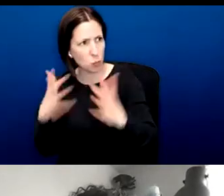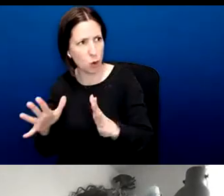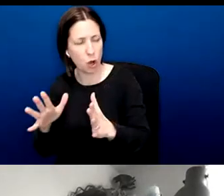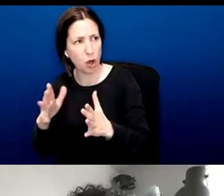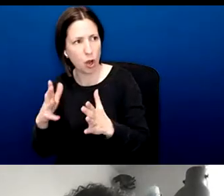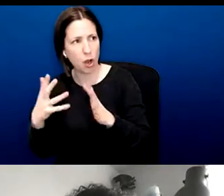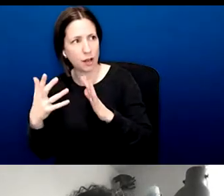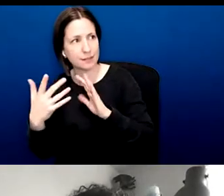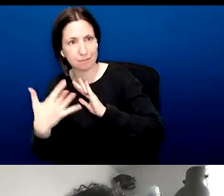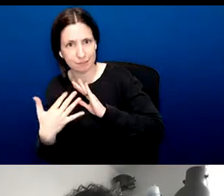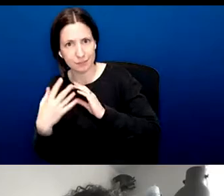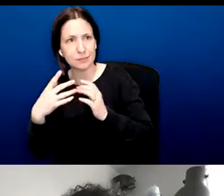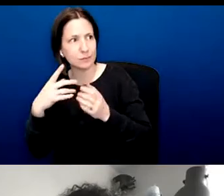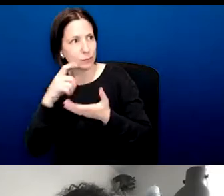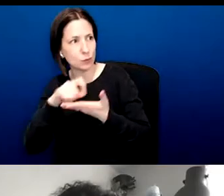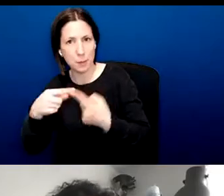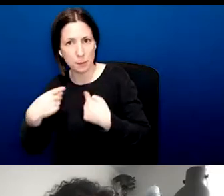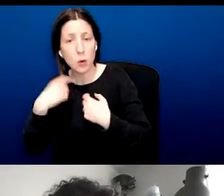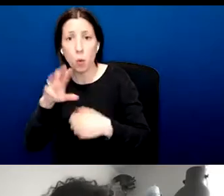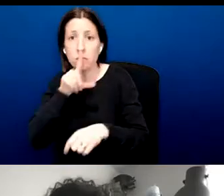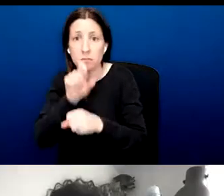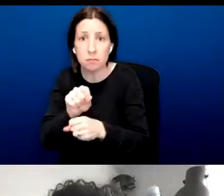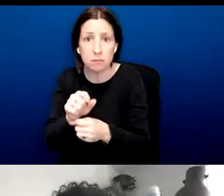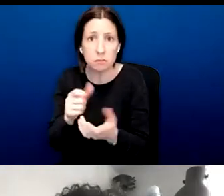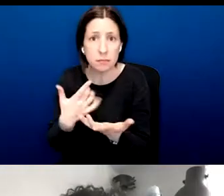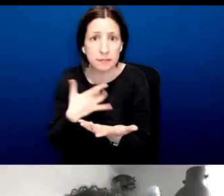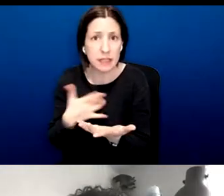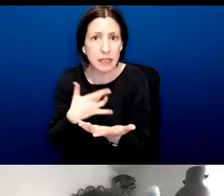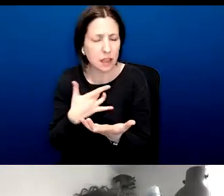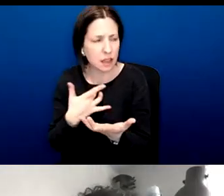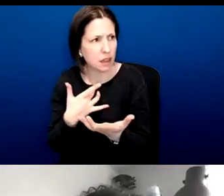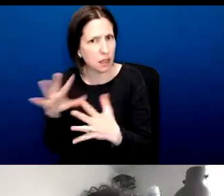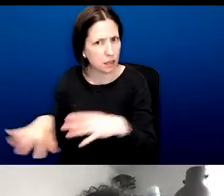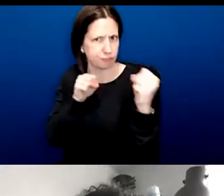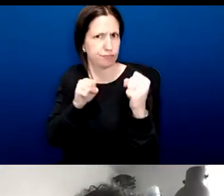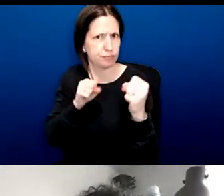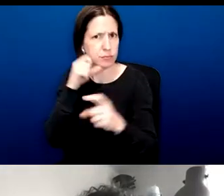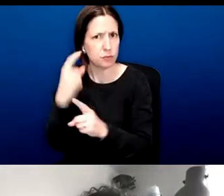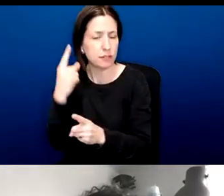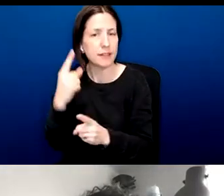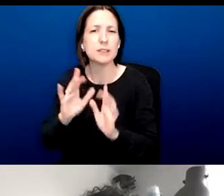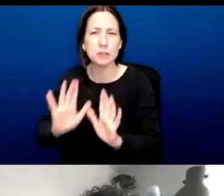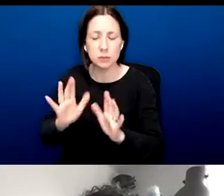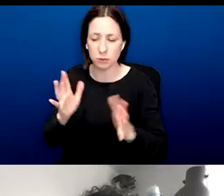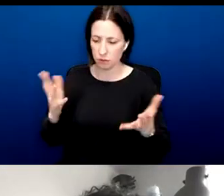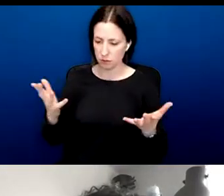legitimately feeling victimized and appropriated by what you do. So for me, it's a